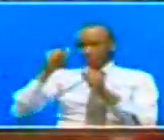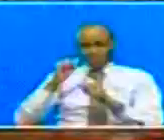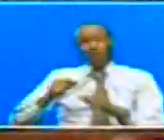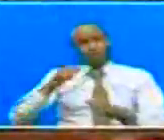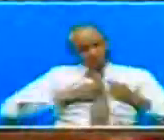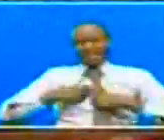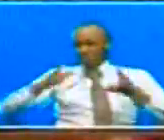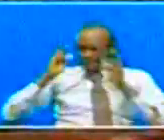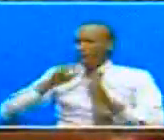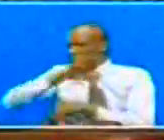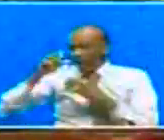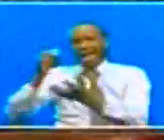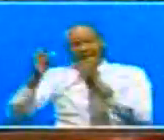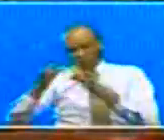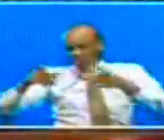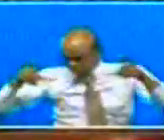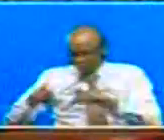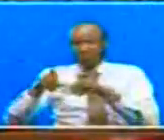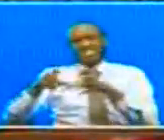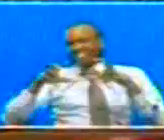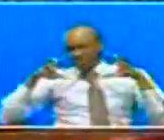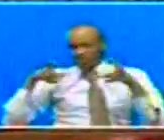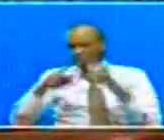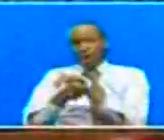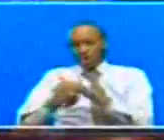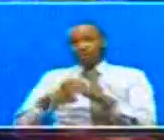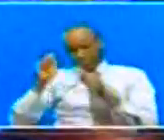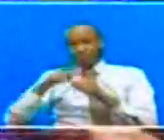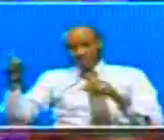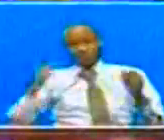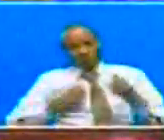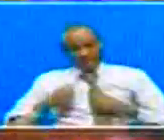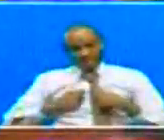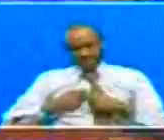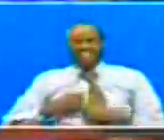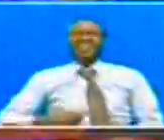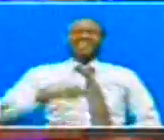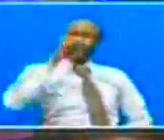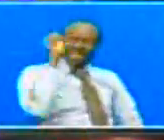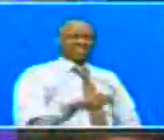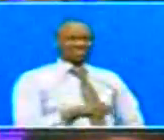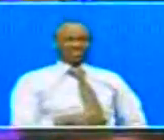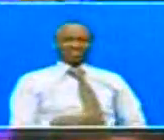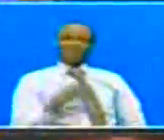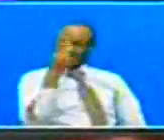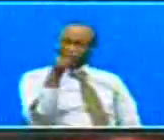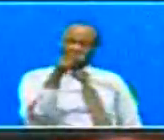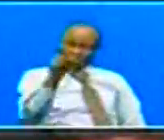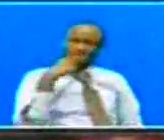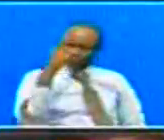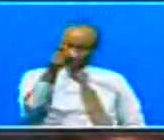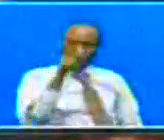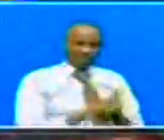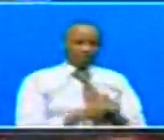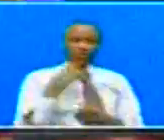found guilty, throw the guy 20 years in jail or whatever it is. Is that where we're going? Look at Kagame. In fact, Jeff, I like that you asked that question. I